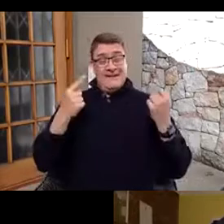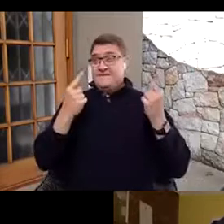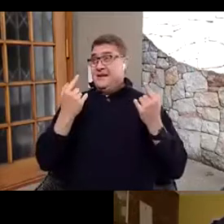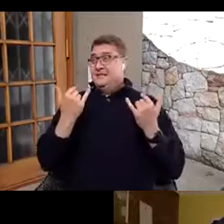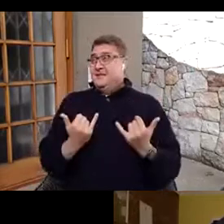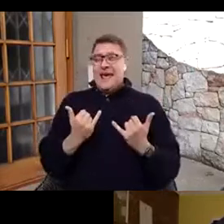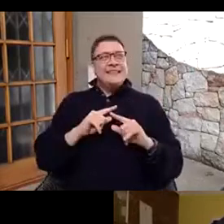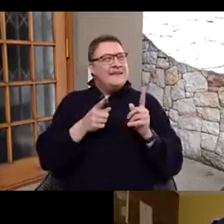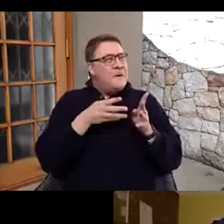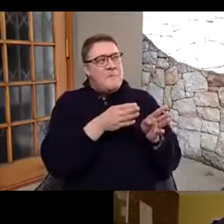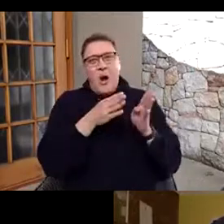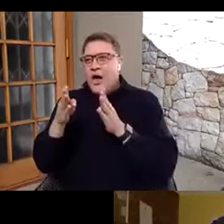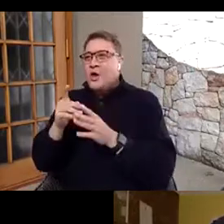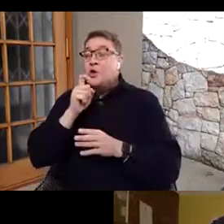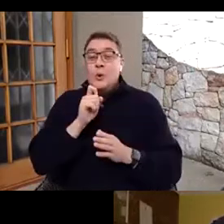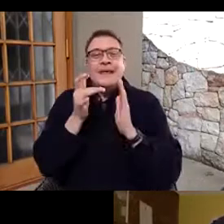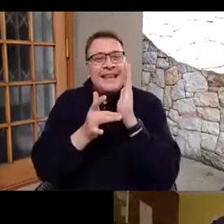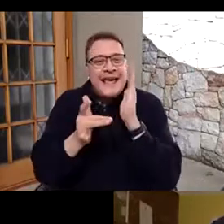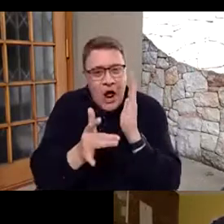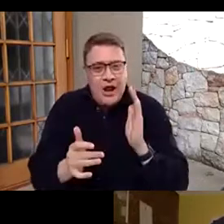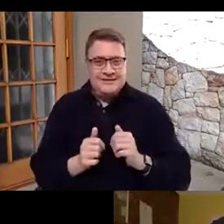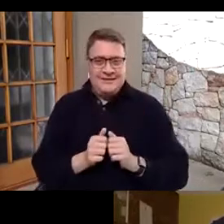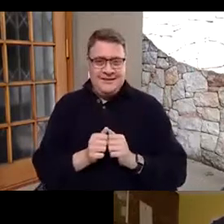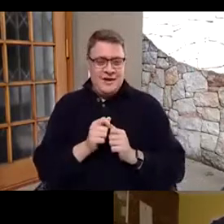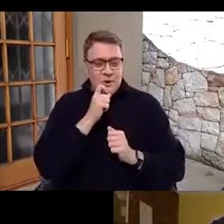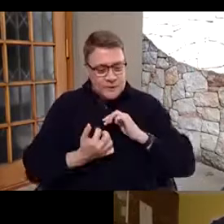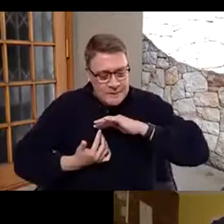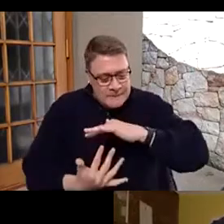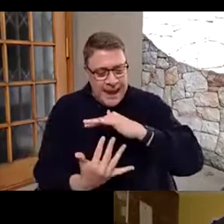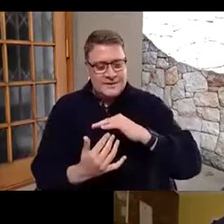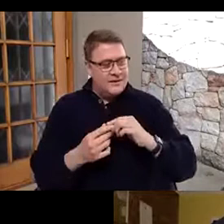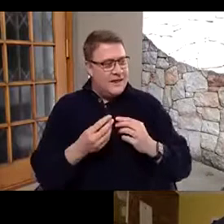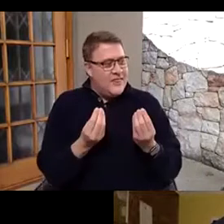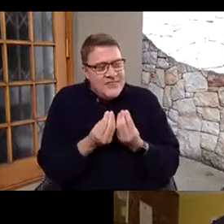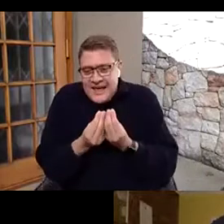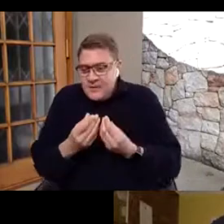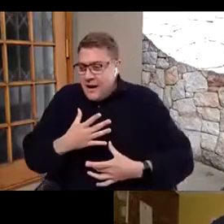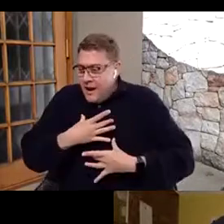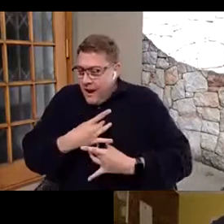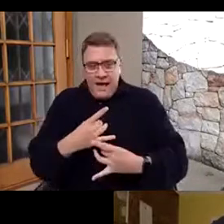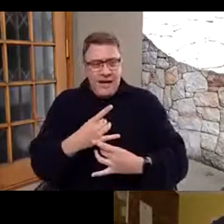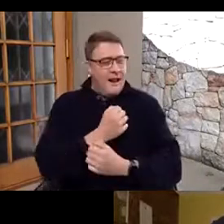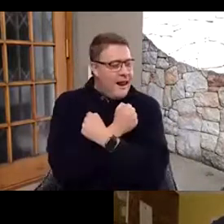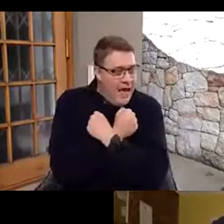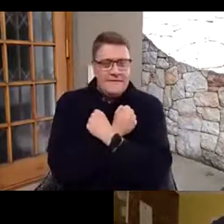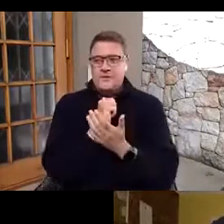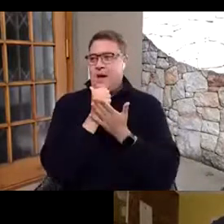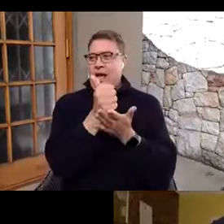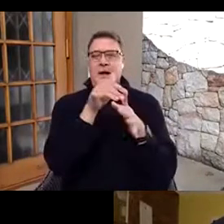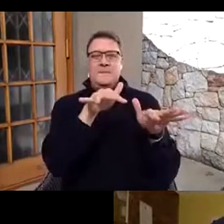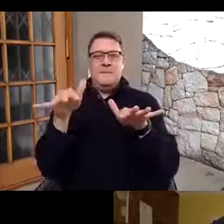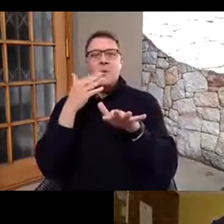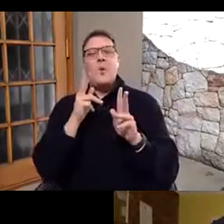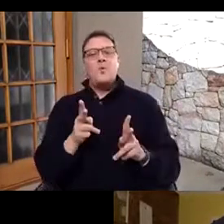parts in using technology and using our passions and things that we like and love to help people with having a normal